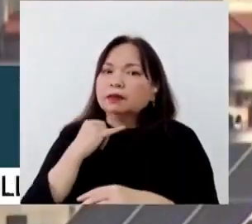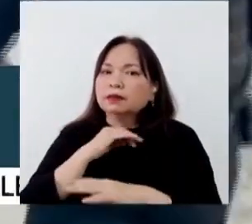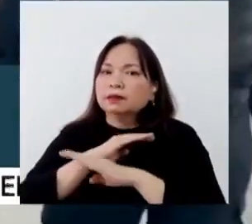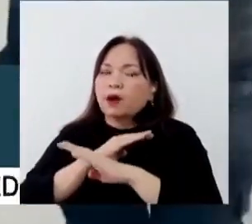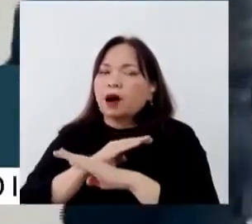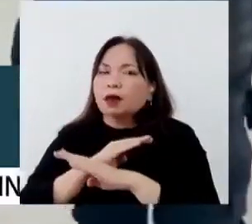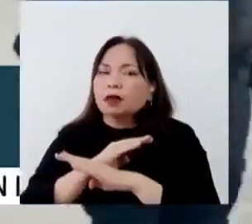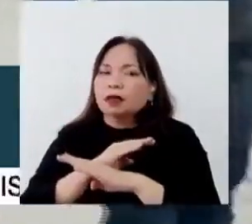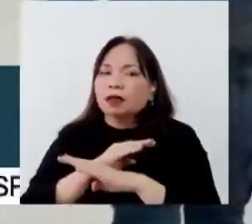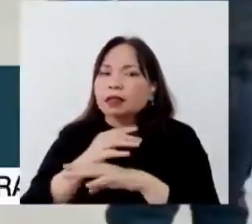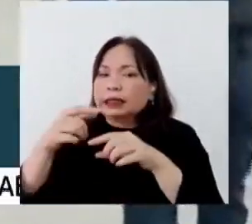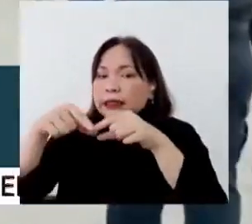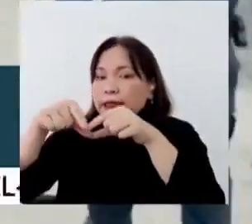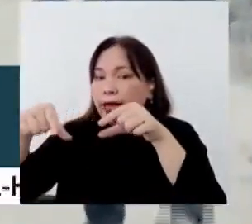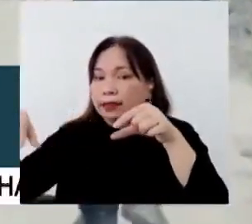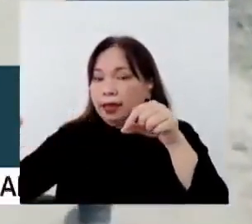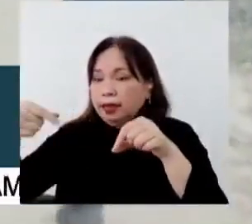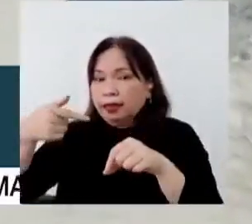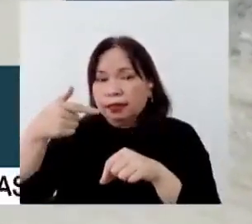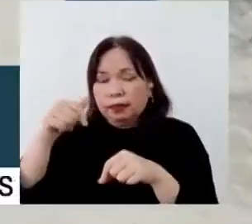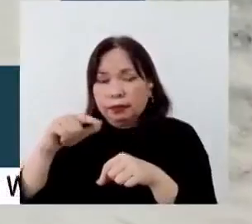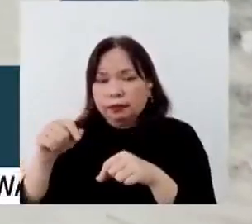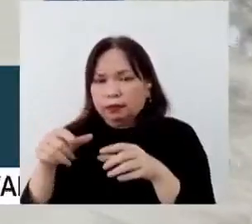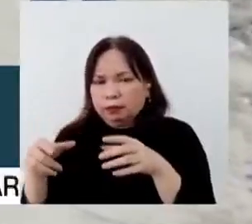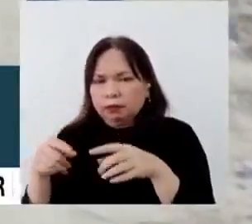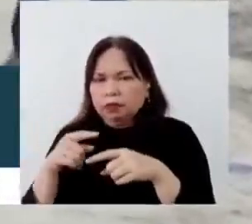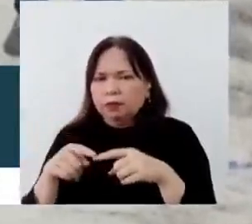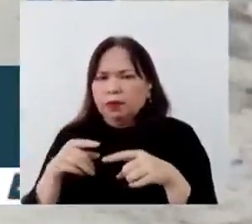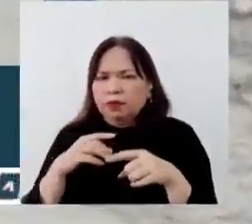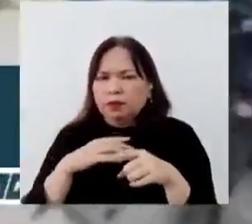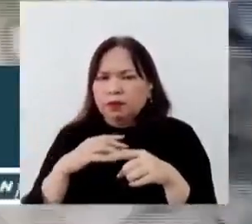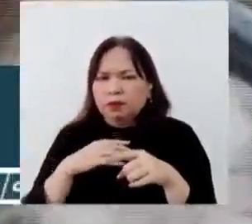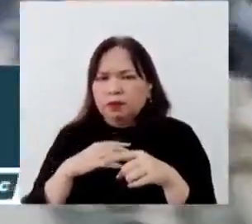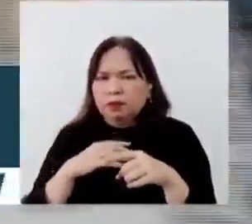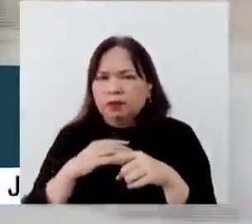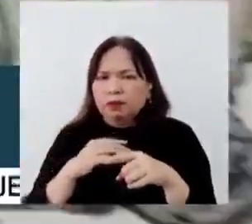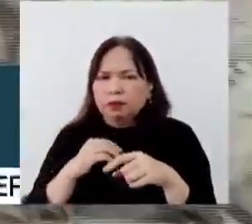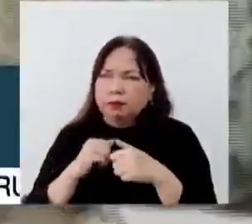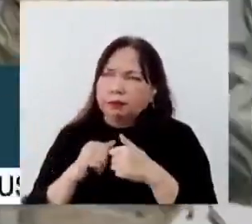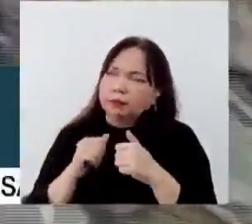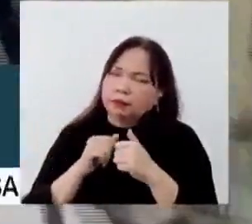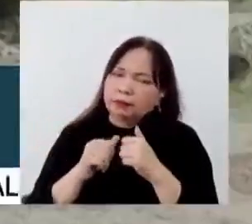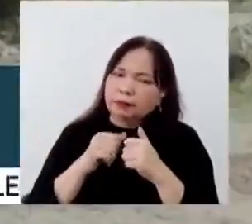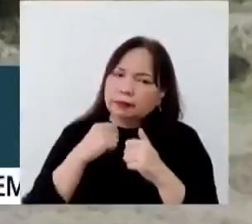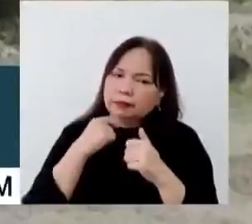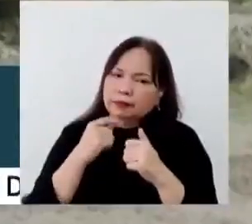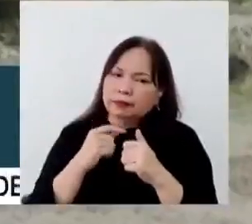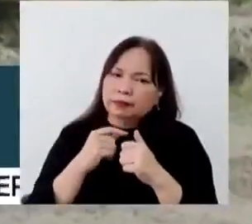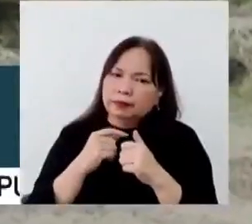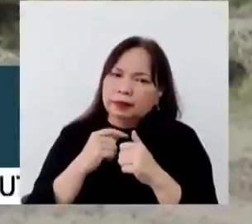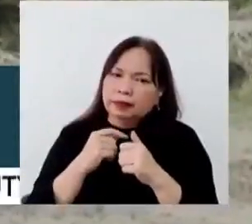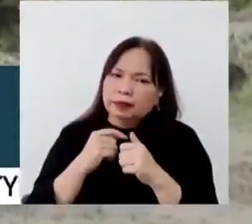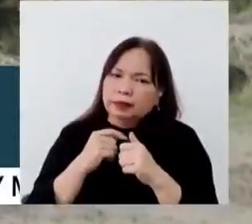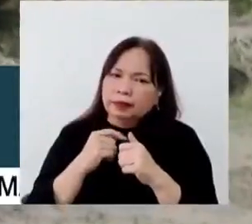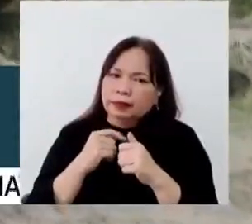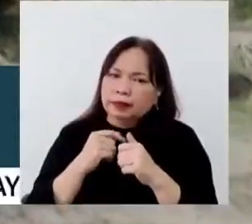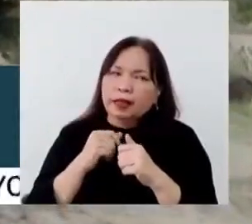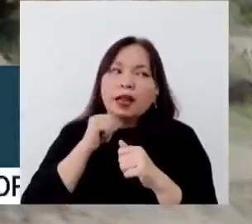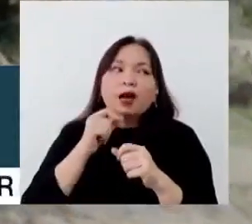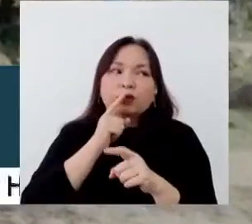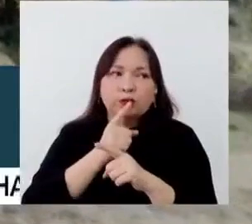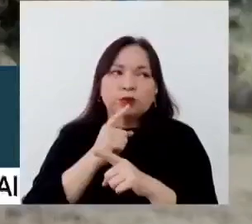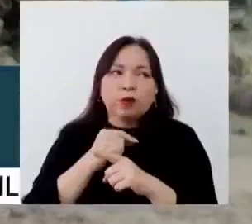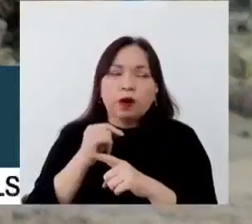Strip, he said that this is not, in so many words, not entirely true, as they have